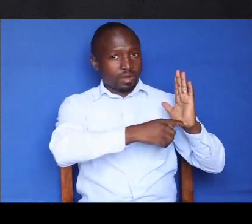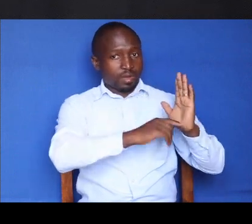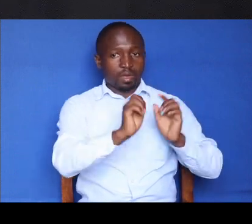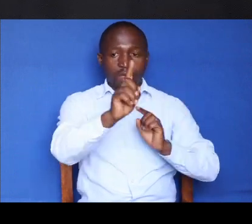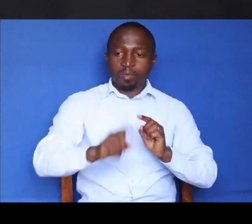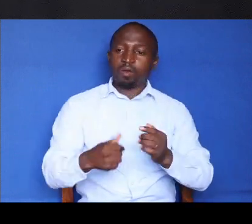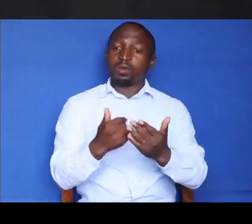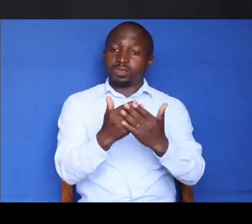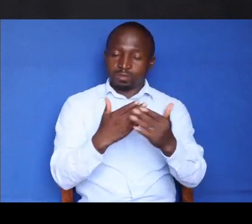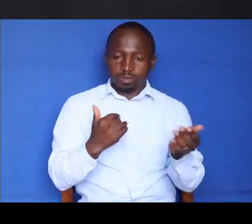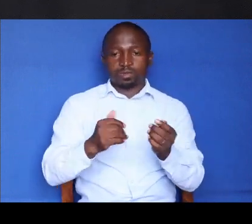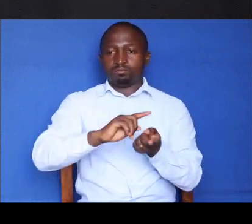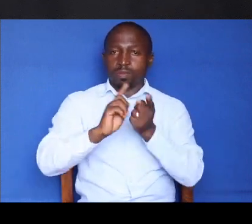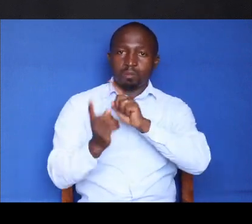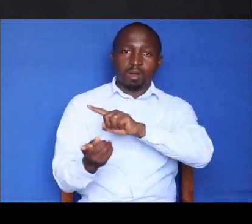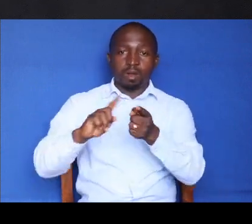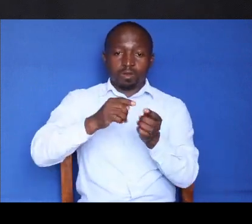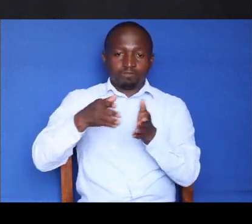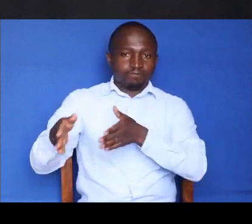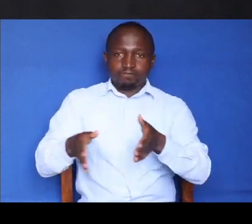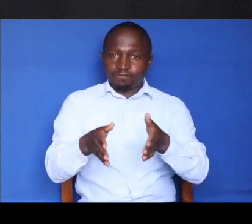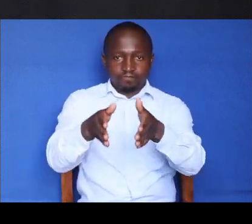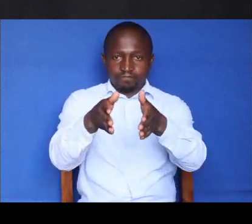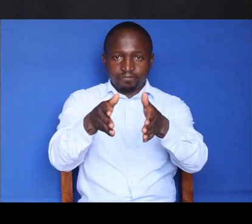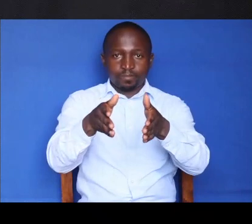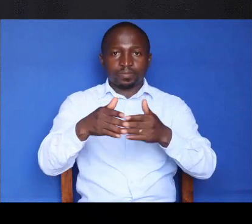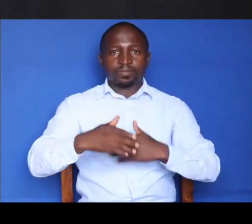Factors that influence river rejuvenation.